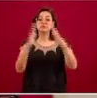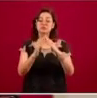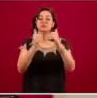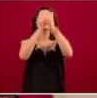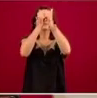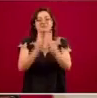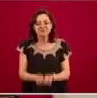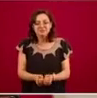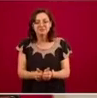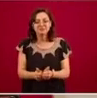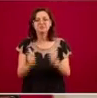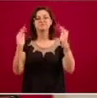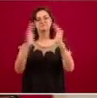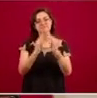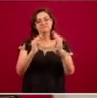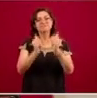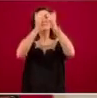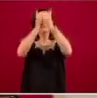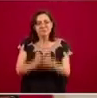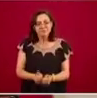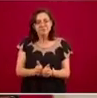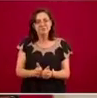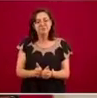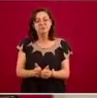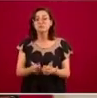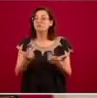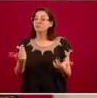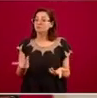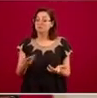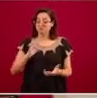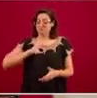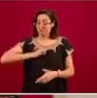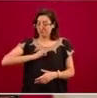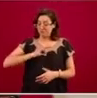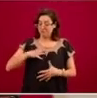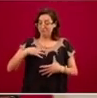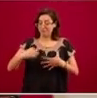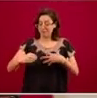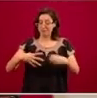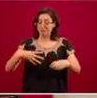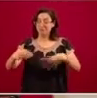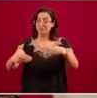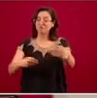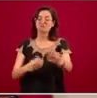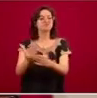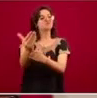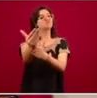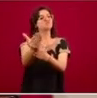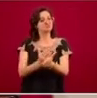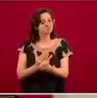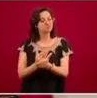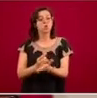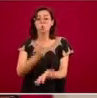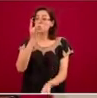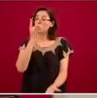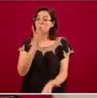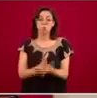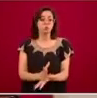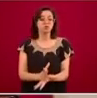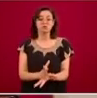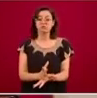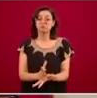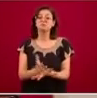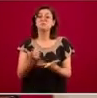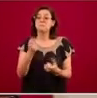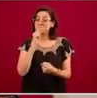we made since a few weeks ago. Stay at home, stay home, stay at home, because that is the only